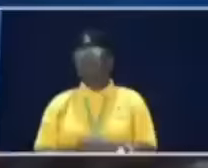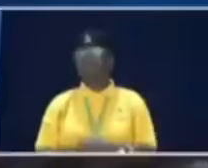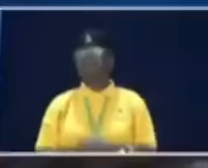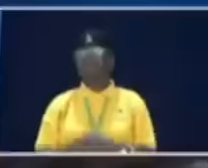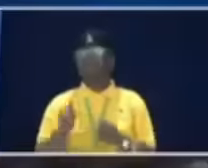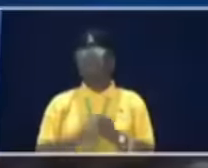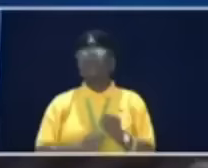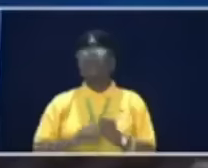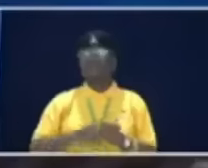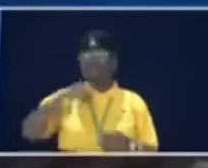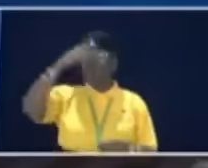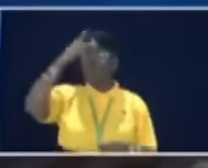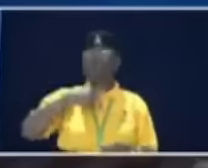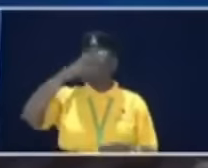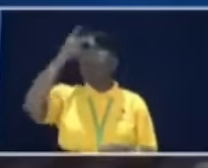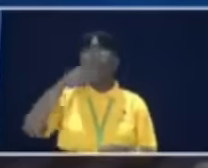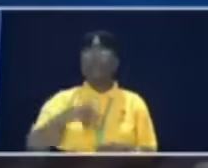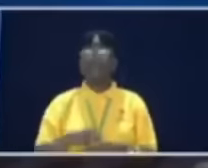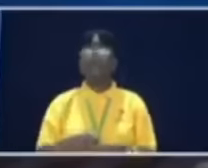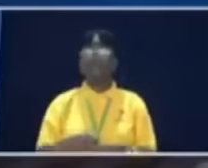Every Goliath,